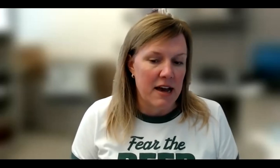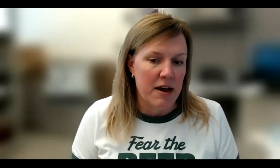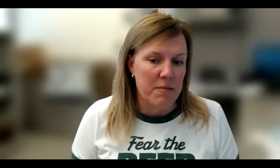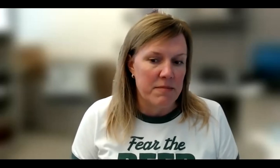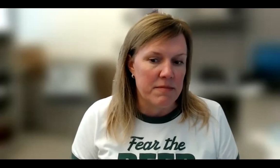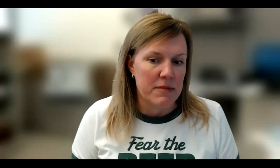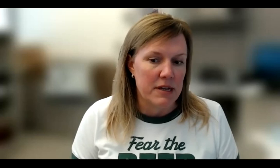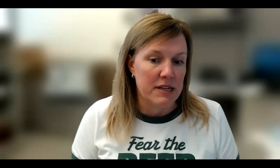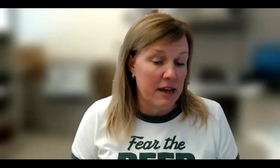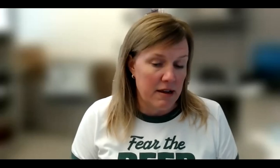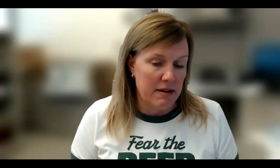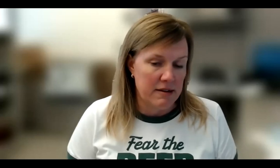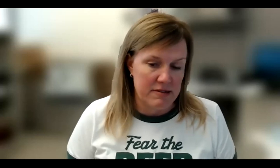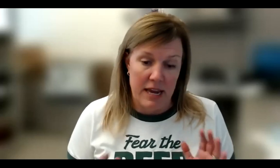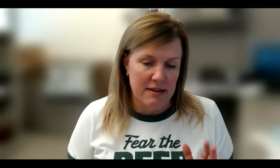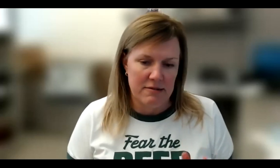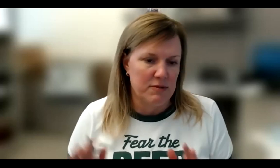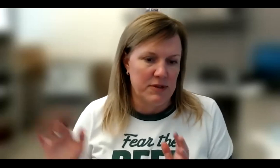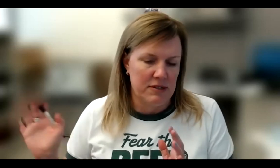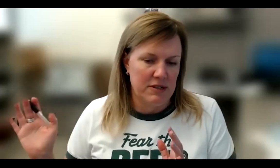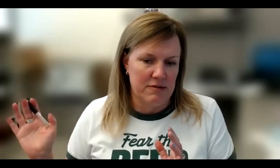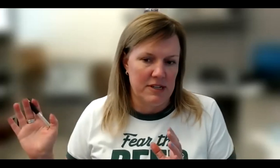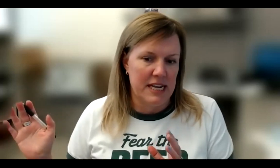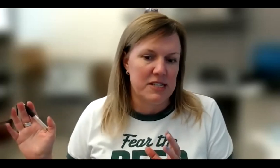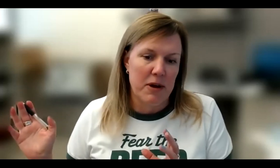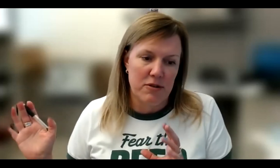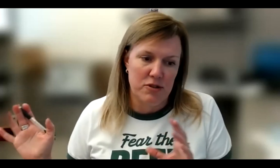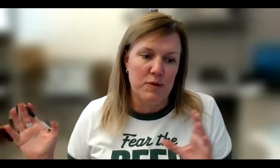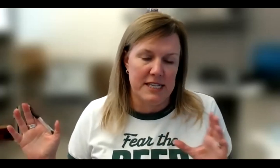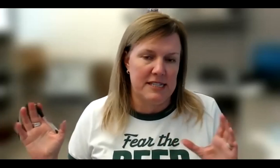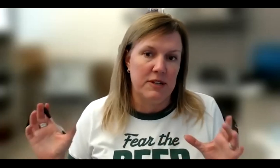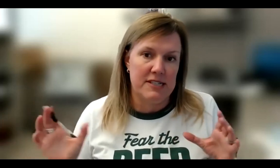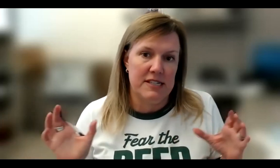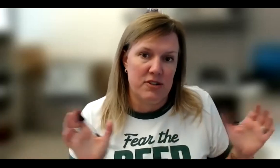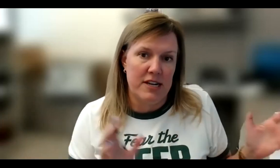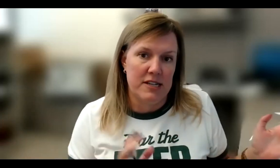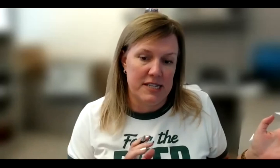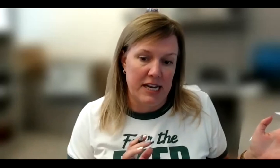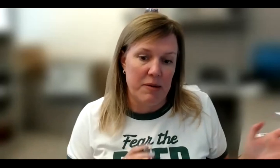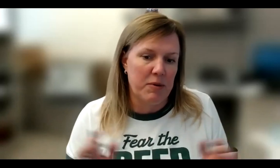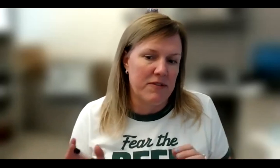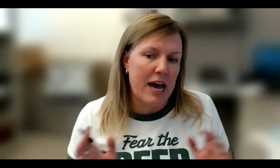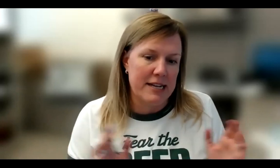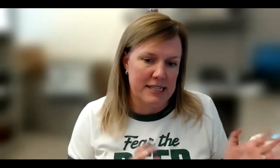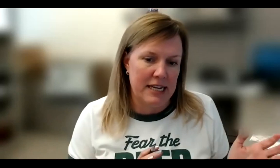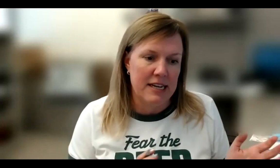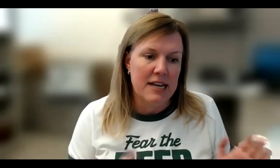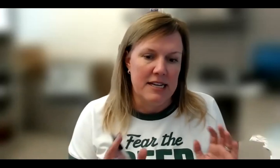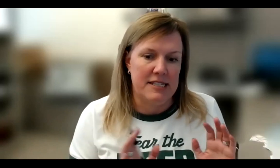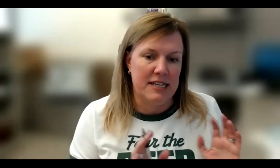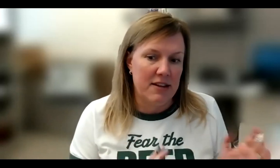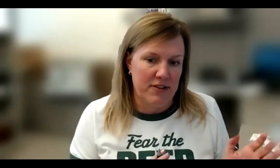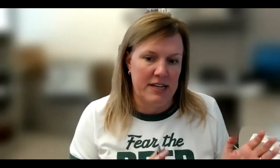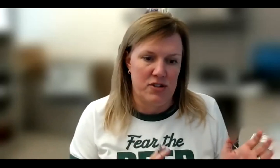seen yet. And again, it takes about 2 weeks to really see the trend in the data, but we have not seen